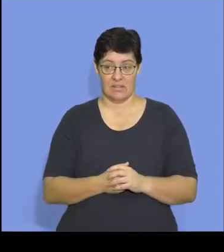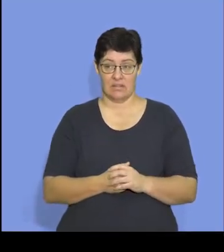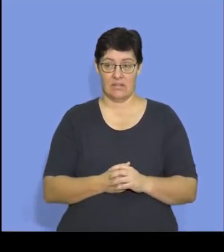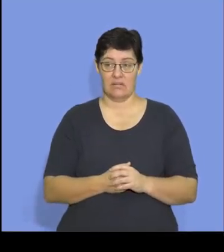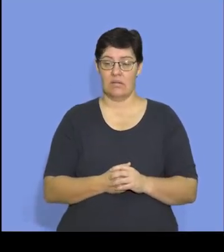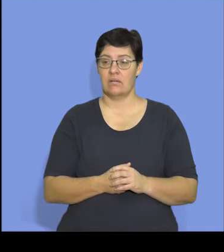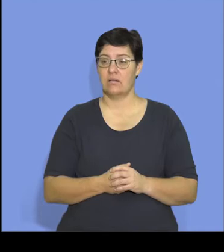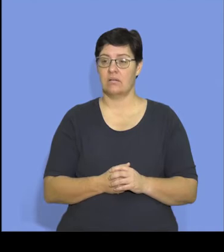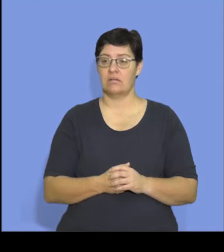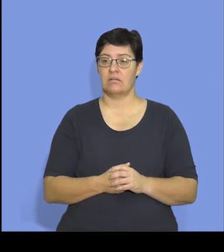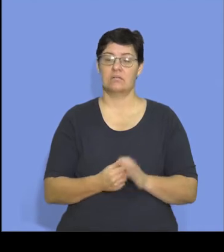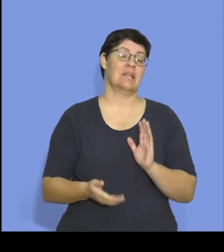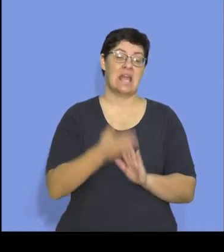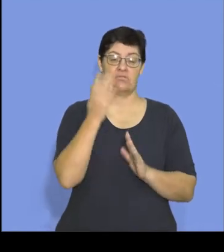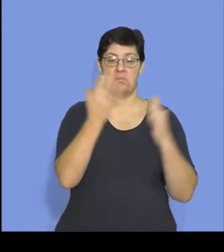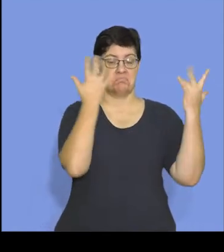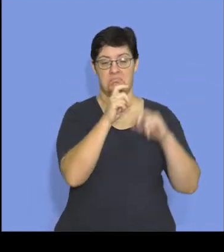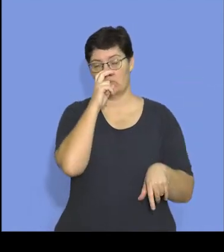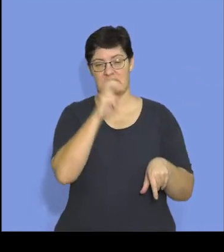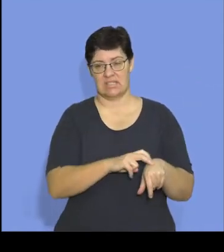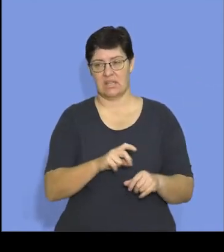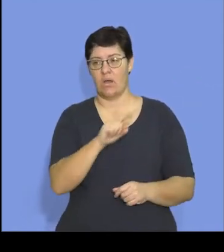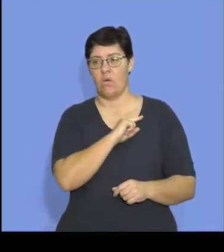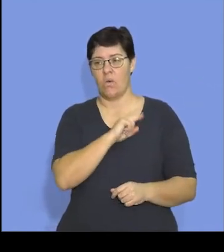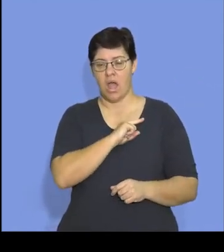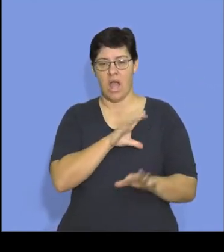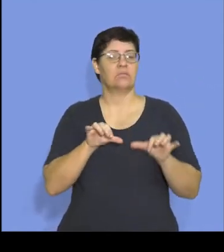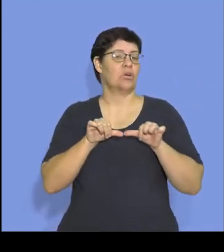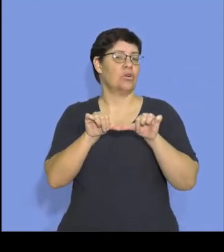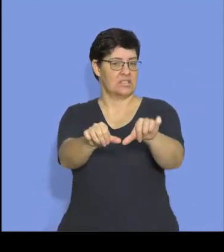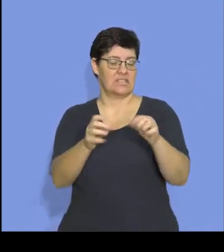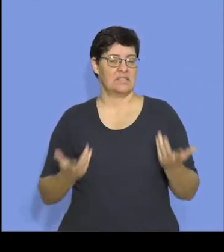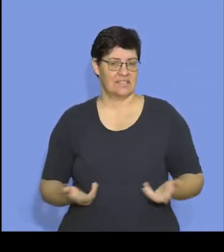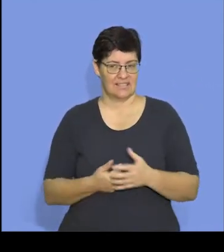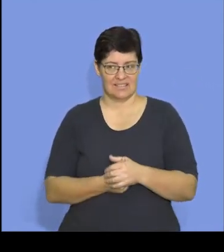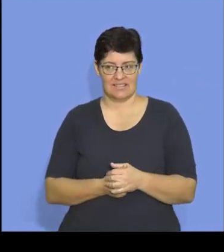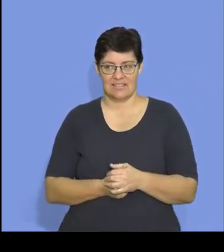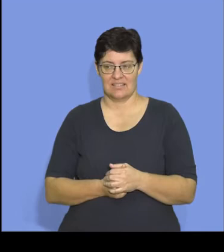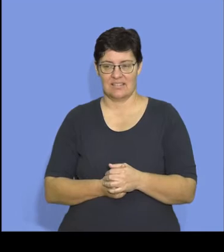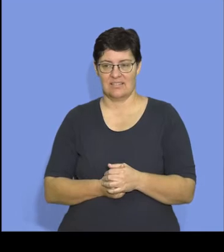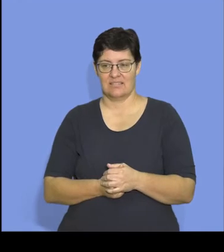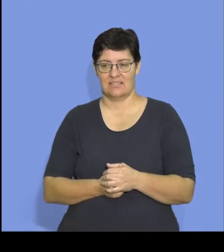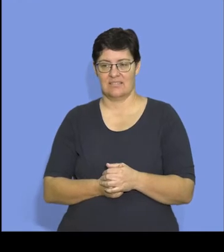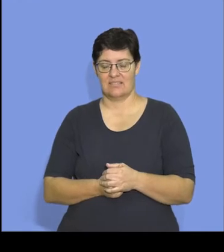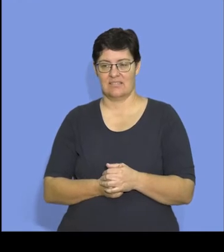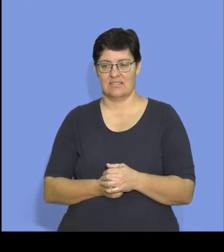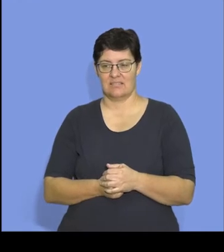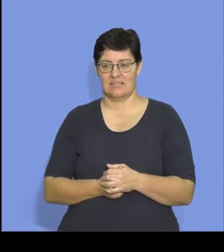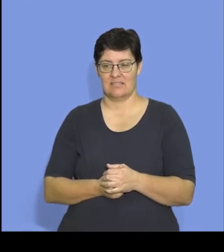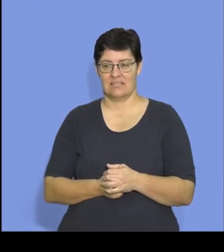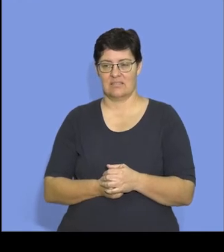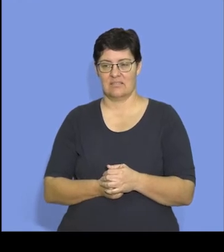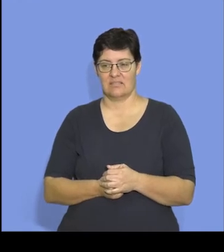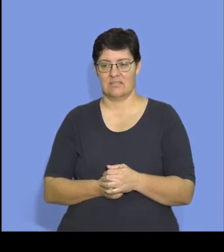my acceleration because it's constant. So my acceleration graph will